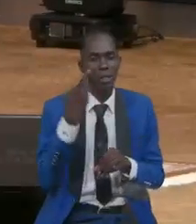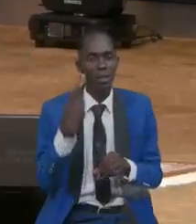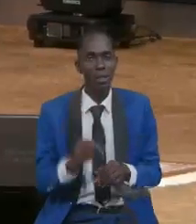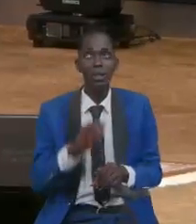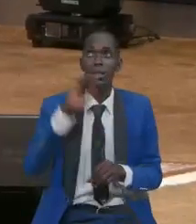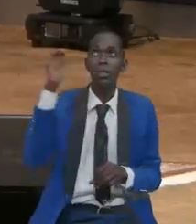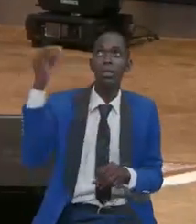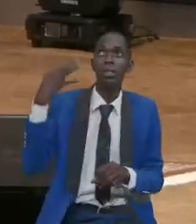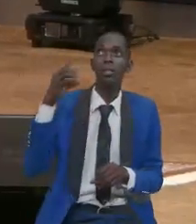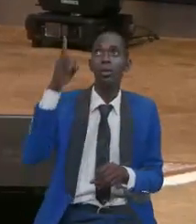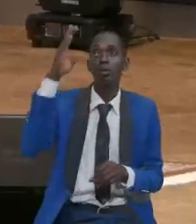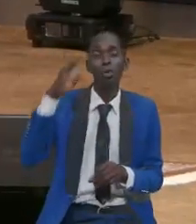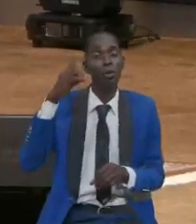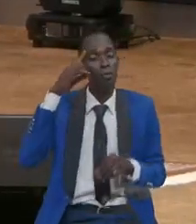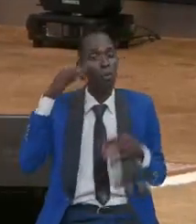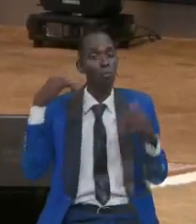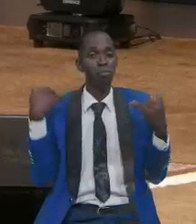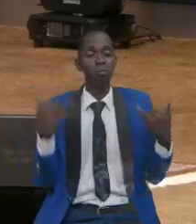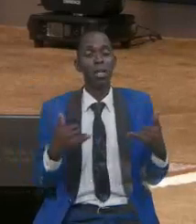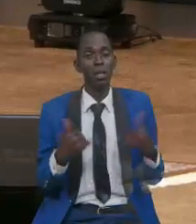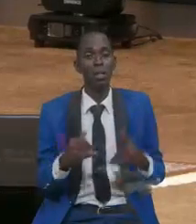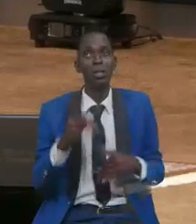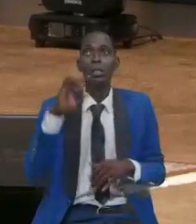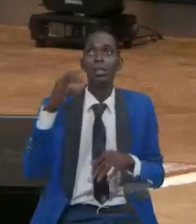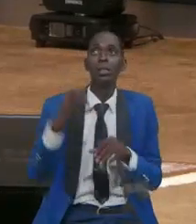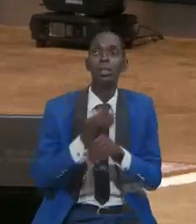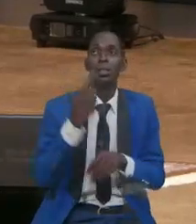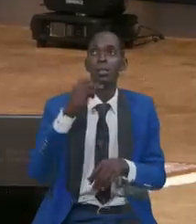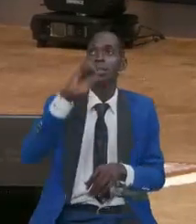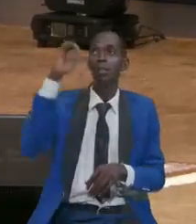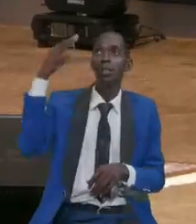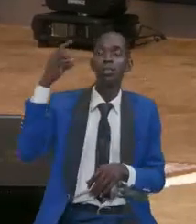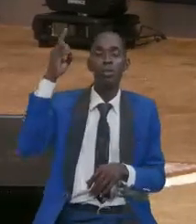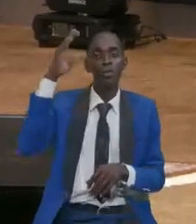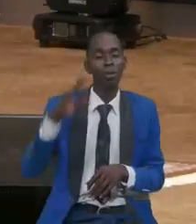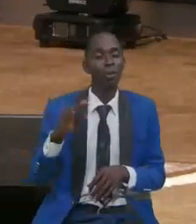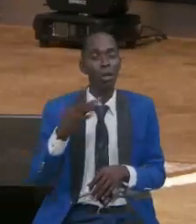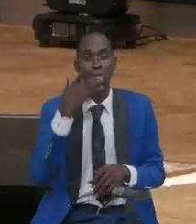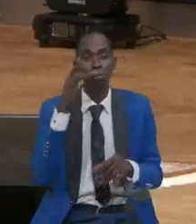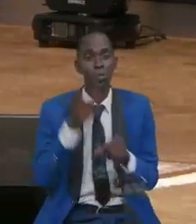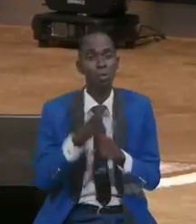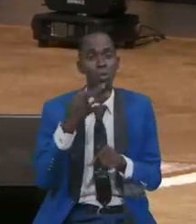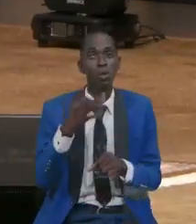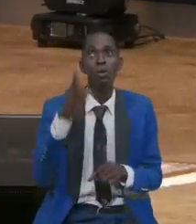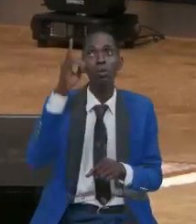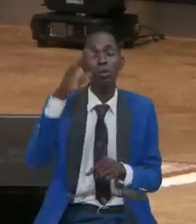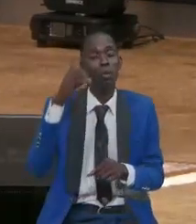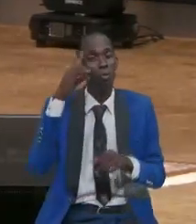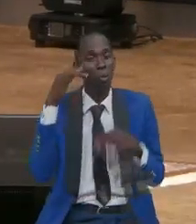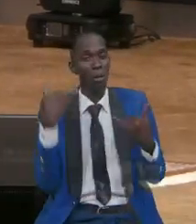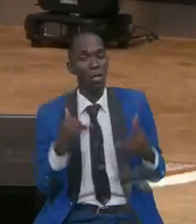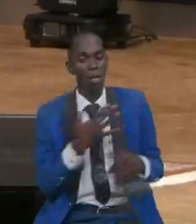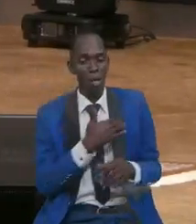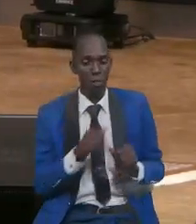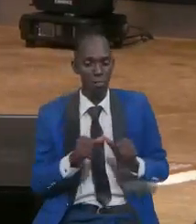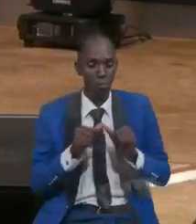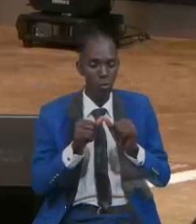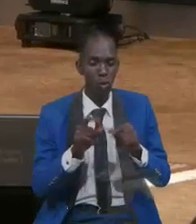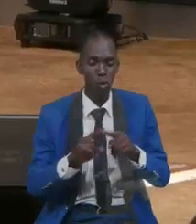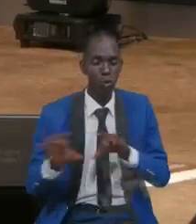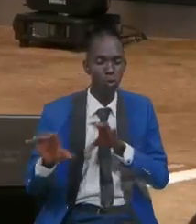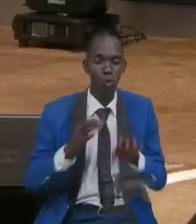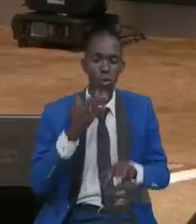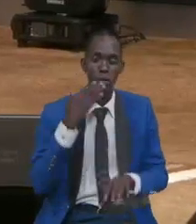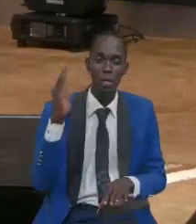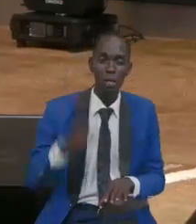granted, the love of God for granted, the promise of God for granted, if he do evil in my sight, that